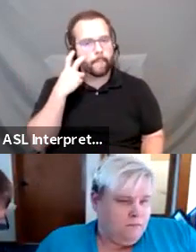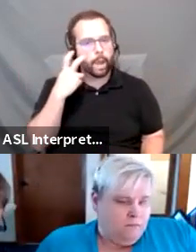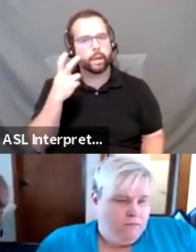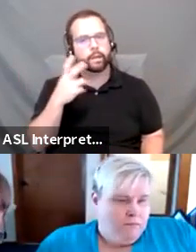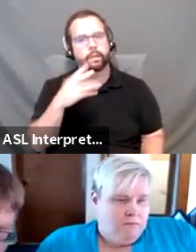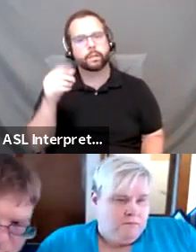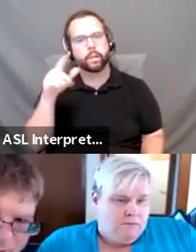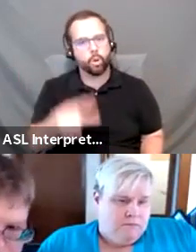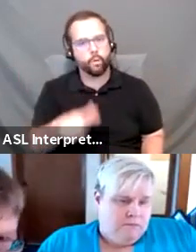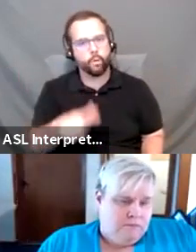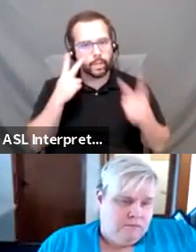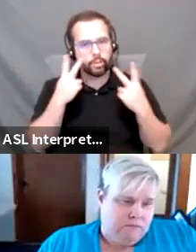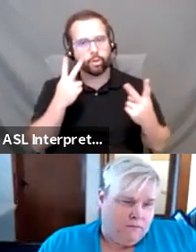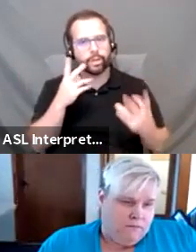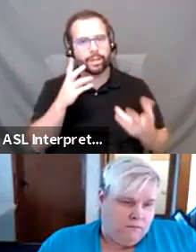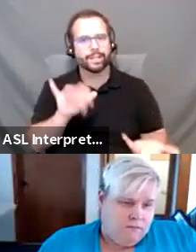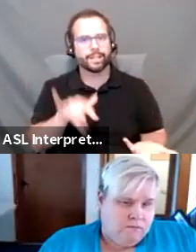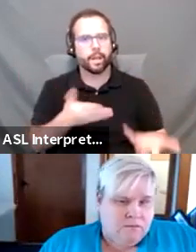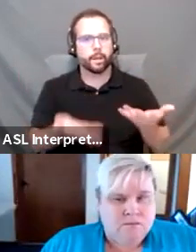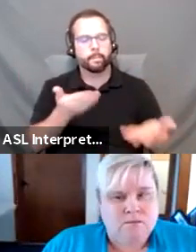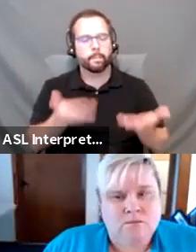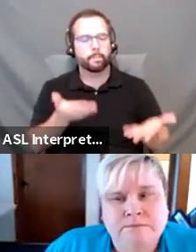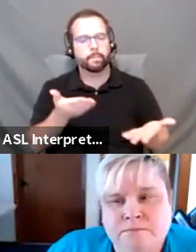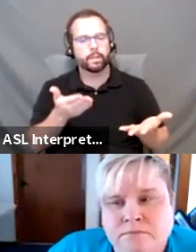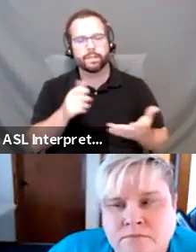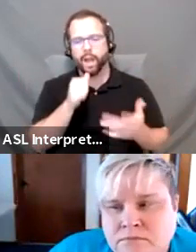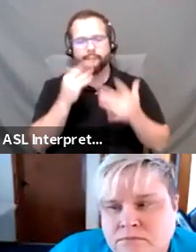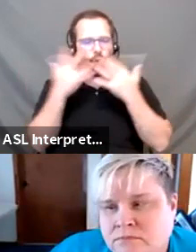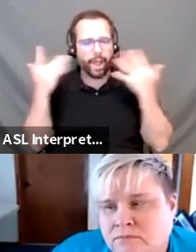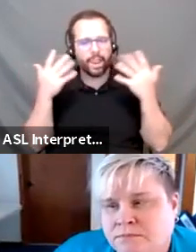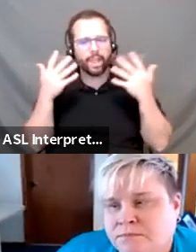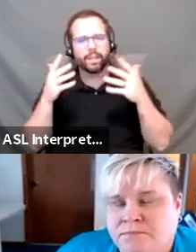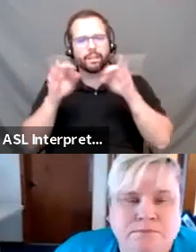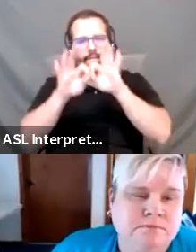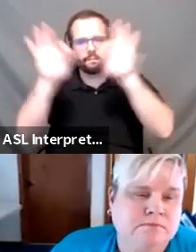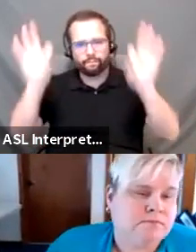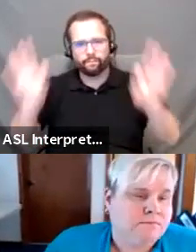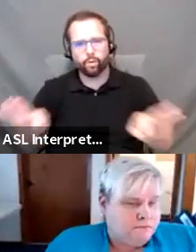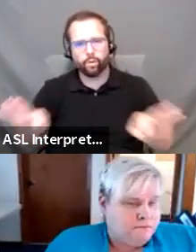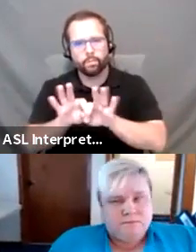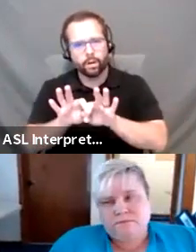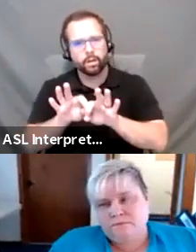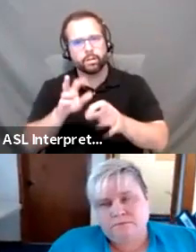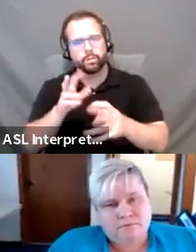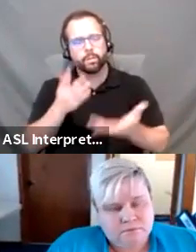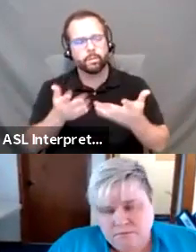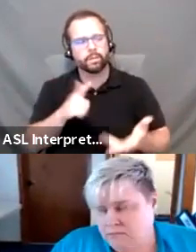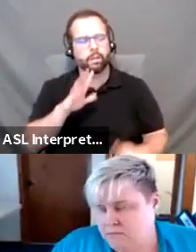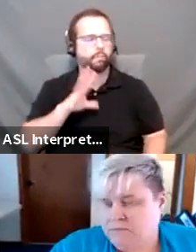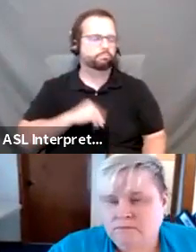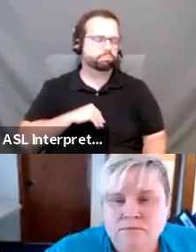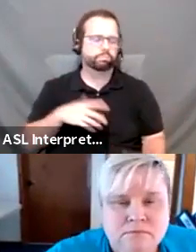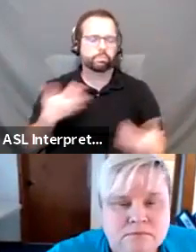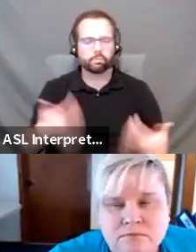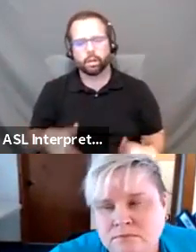them initially, so they get kind of turned off by the experience and they're reluctant to try it again, even though I encourage them, you know, hey,